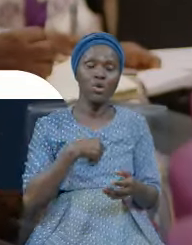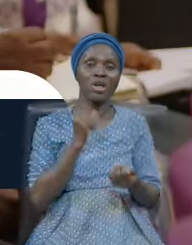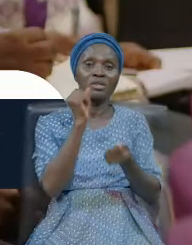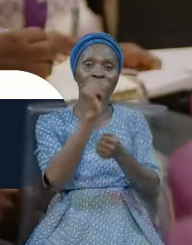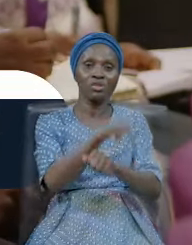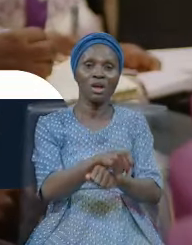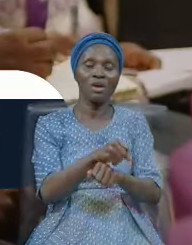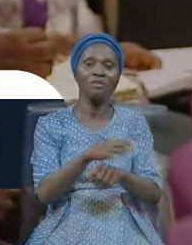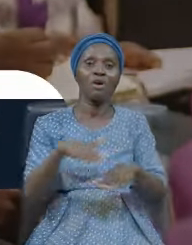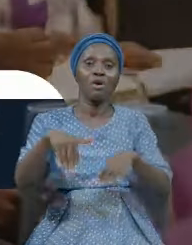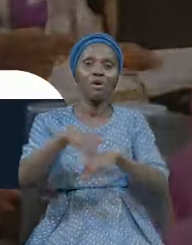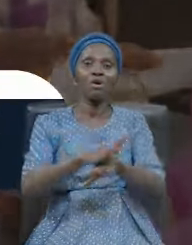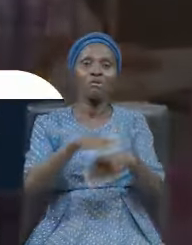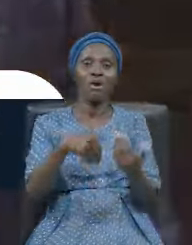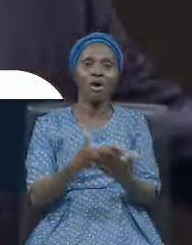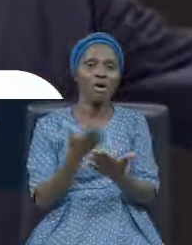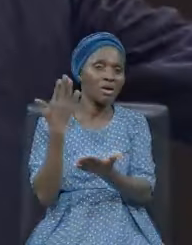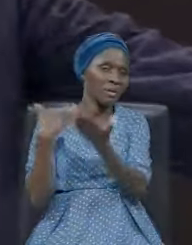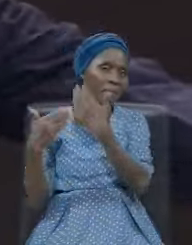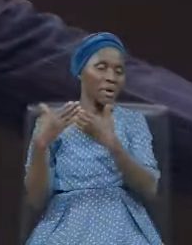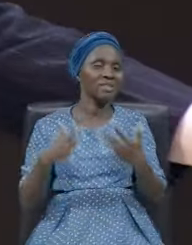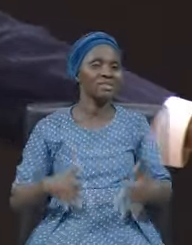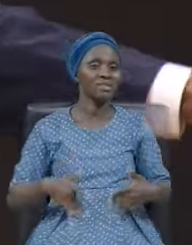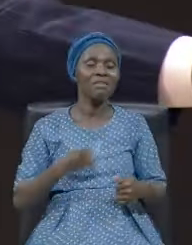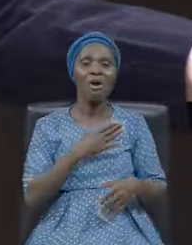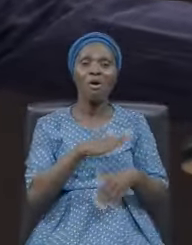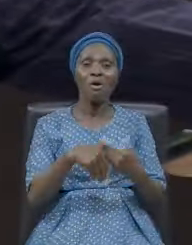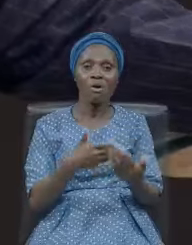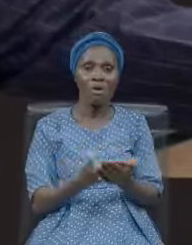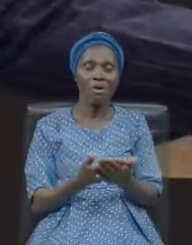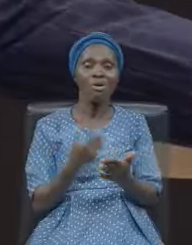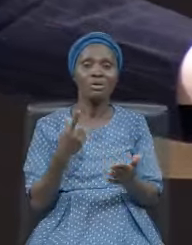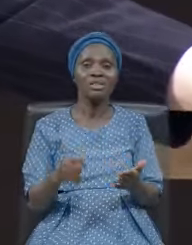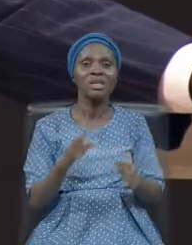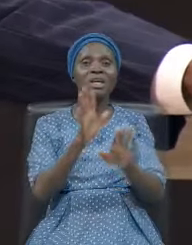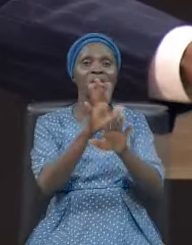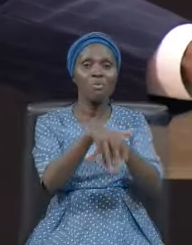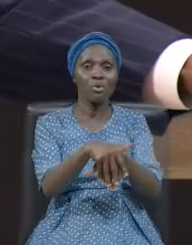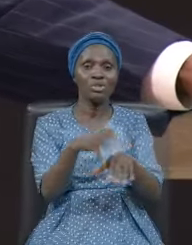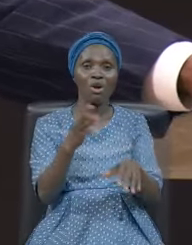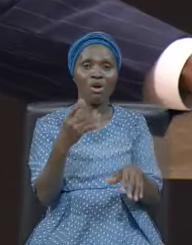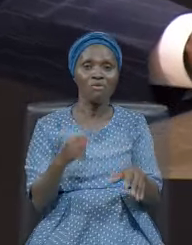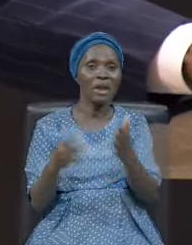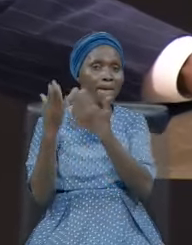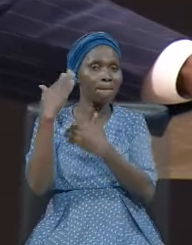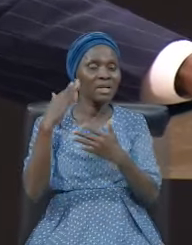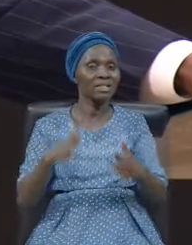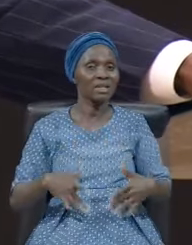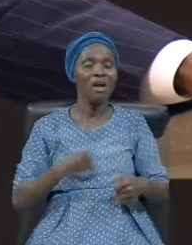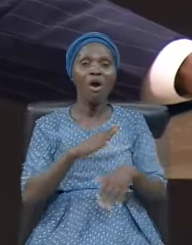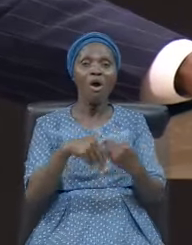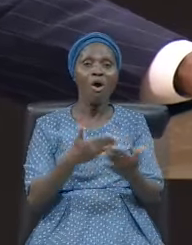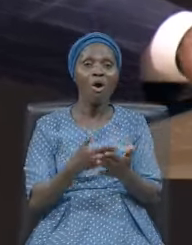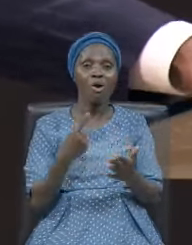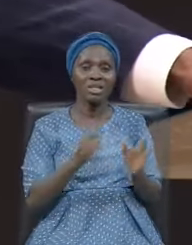past life, all the hypocrisy of the past life, all the hatred and the bitterness of